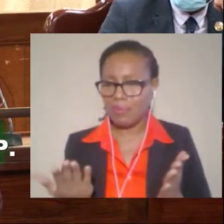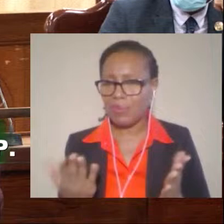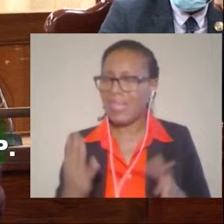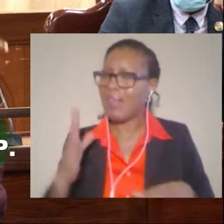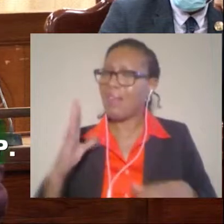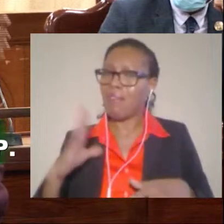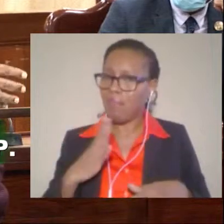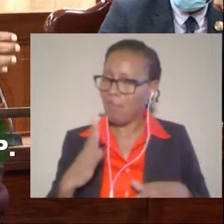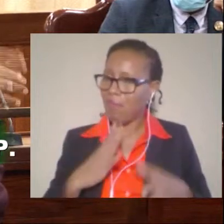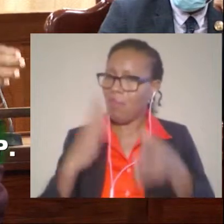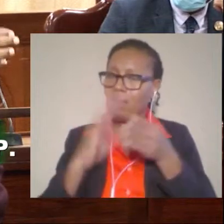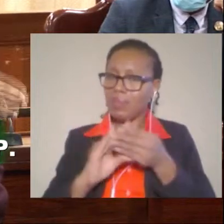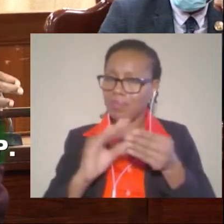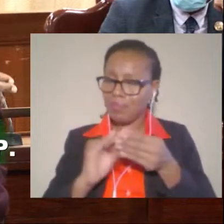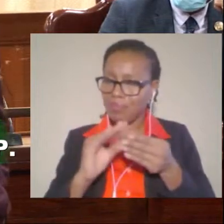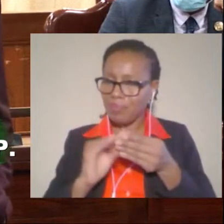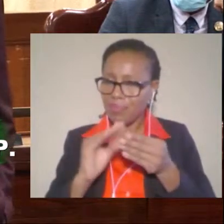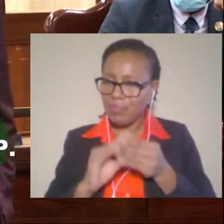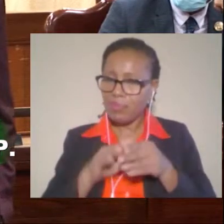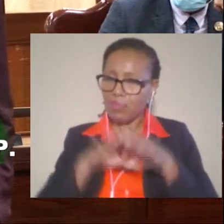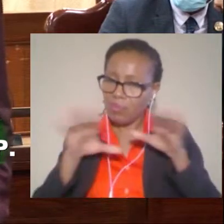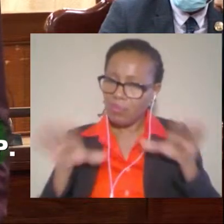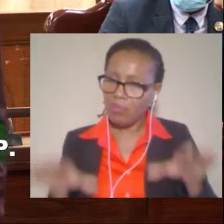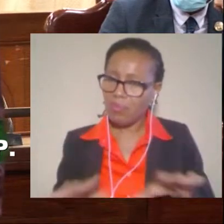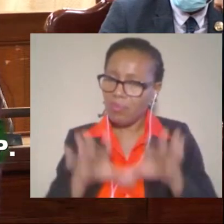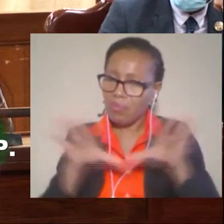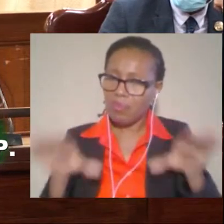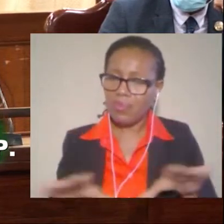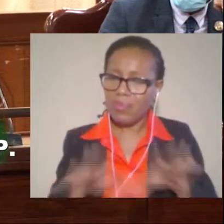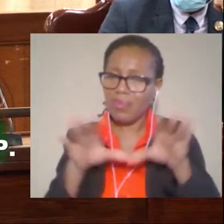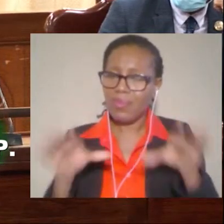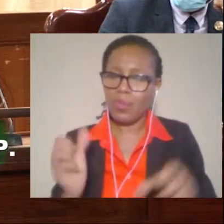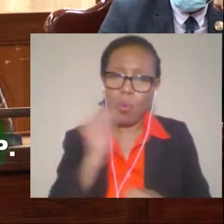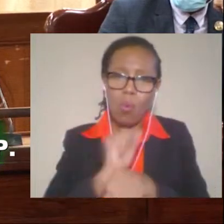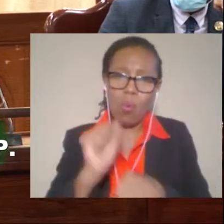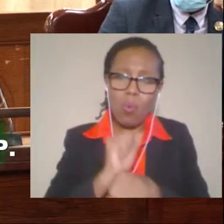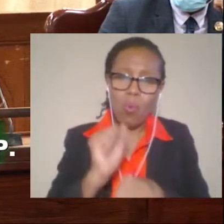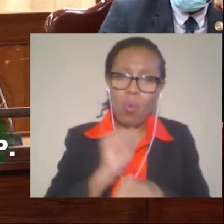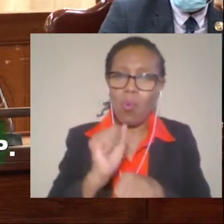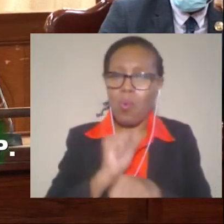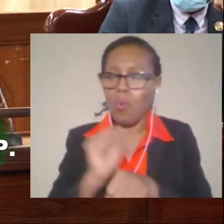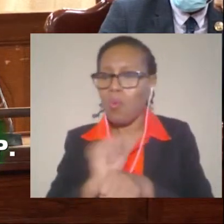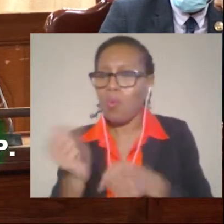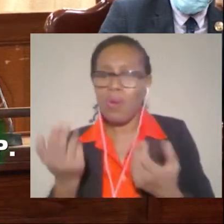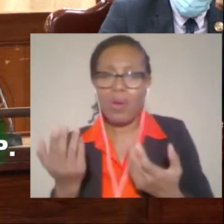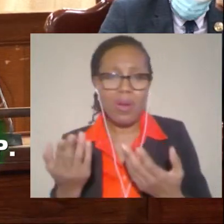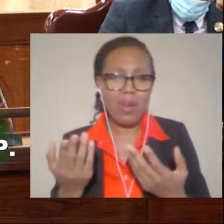work activity through various ministries that will see people go back to work.